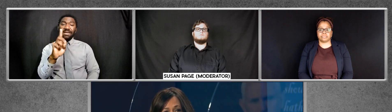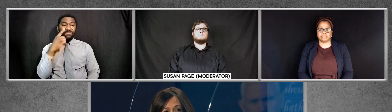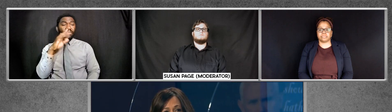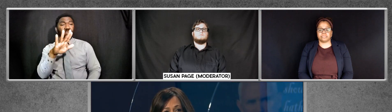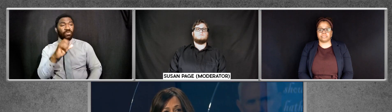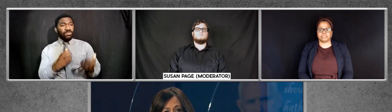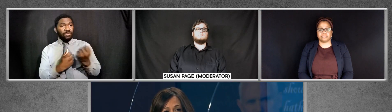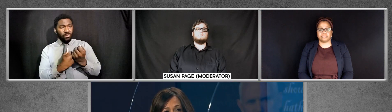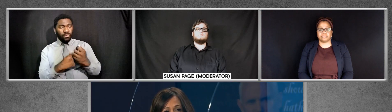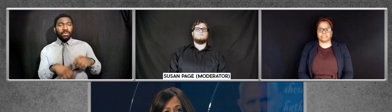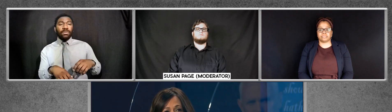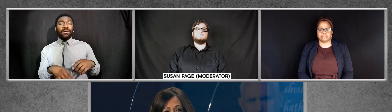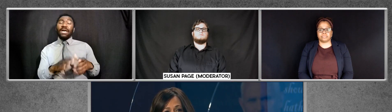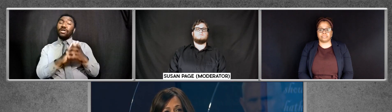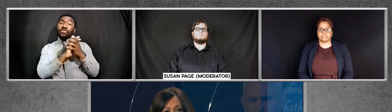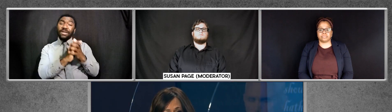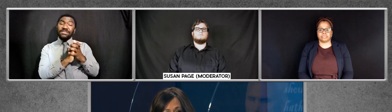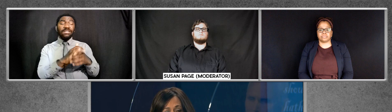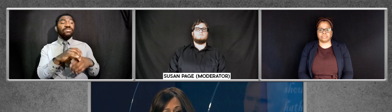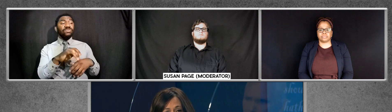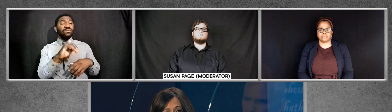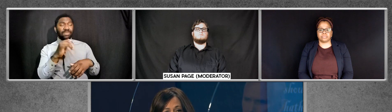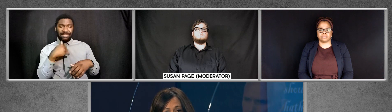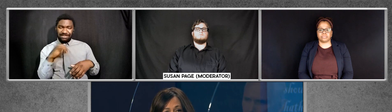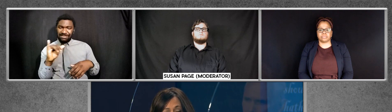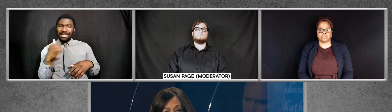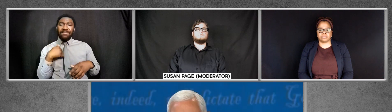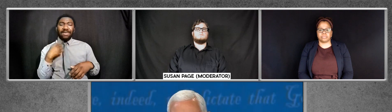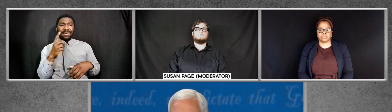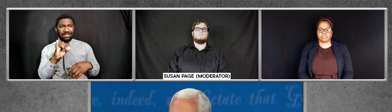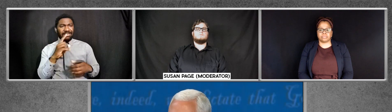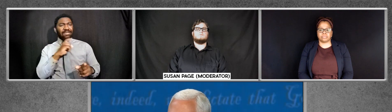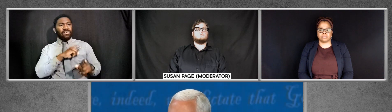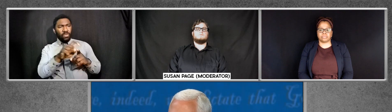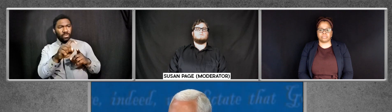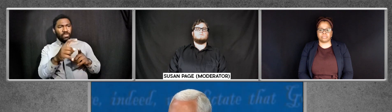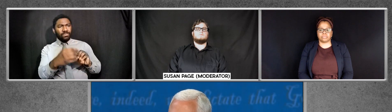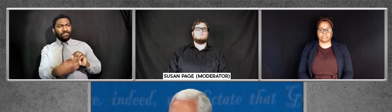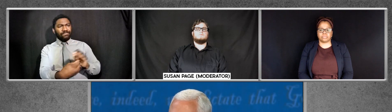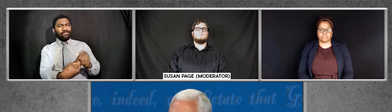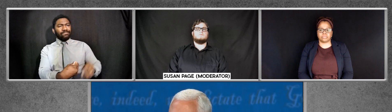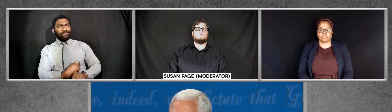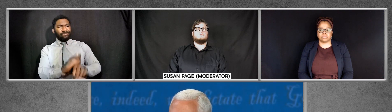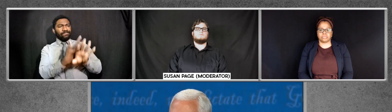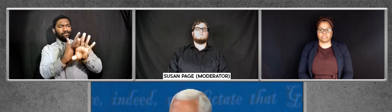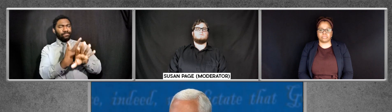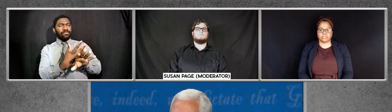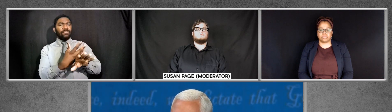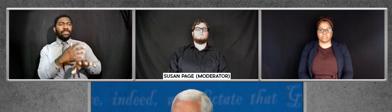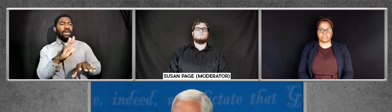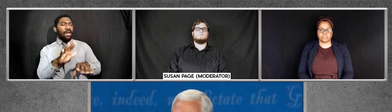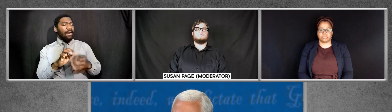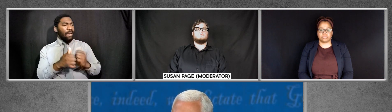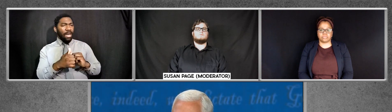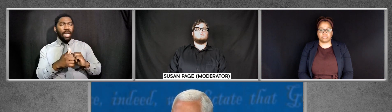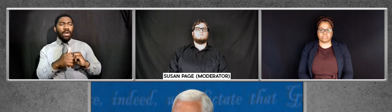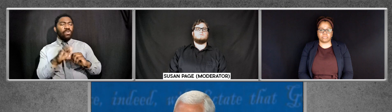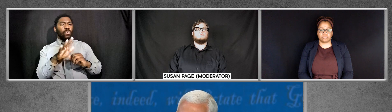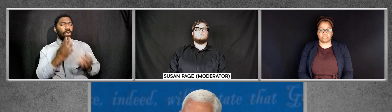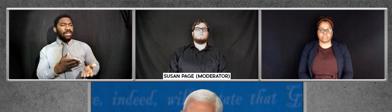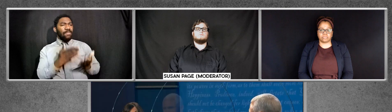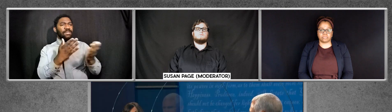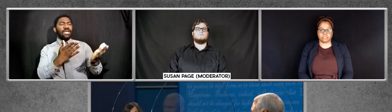you, as I did on that phone call, on the historic nature of your nomination. Thank